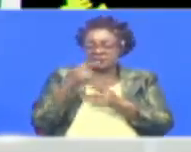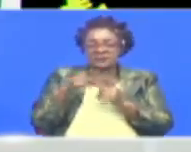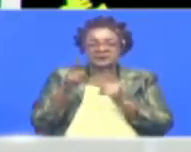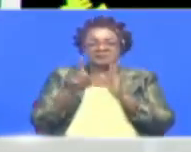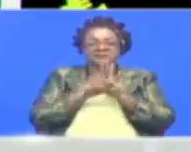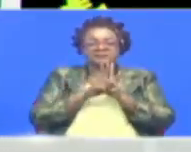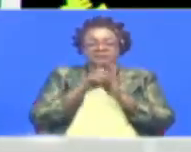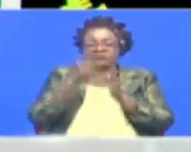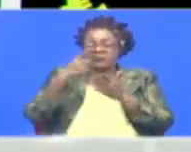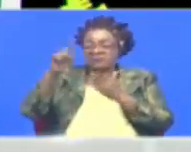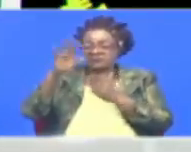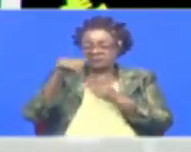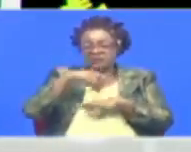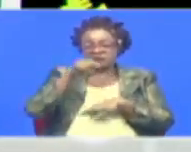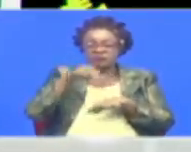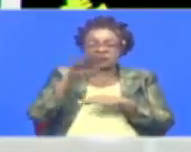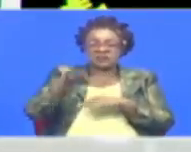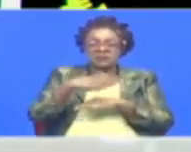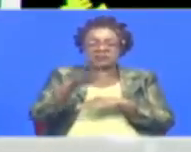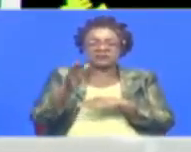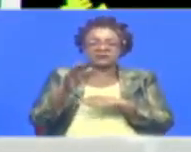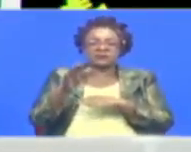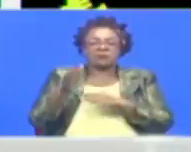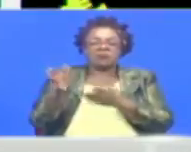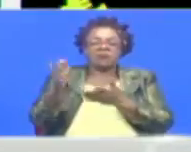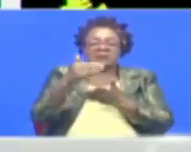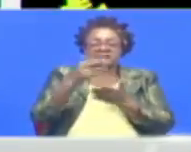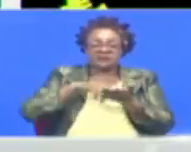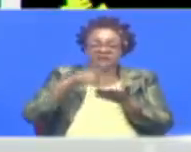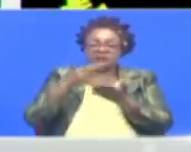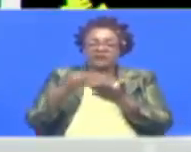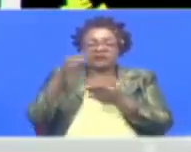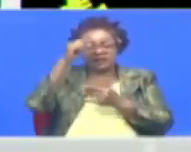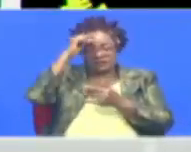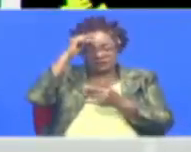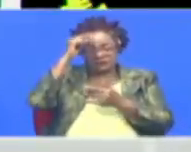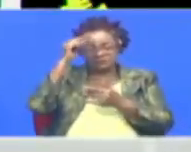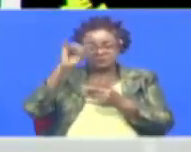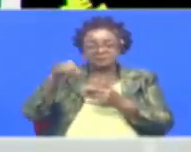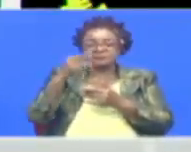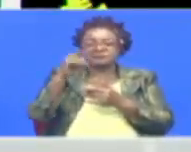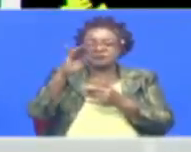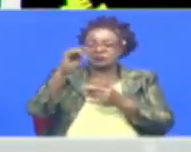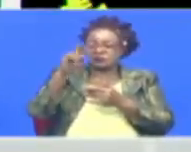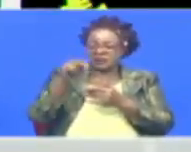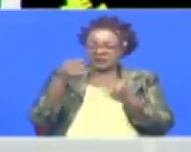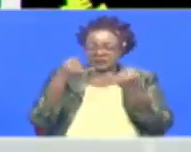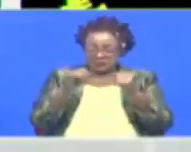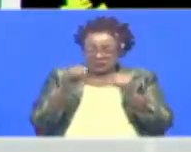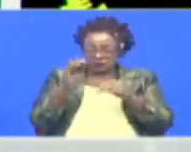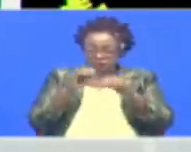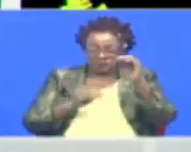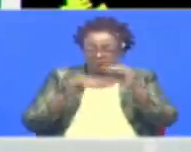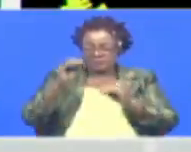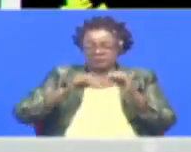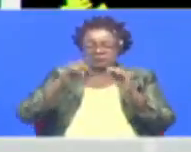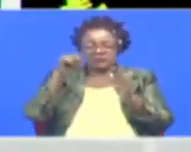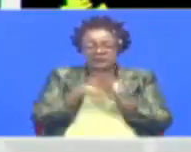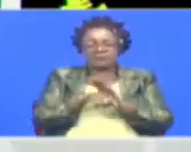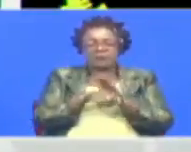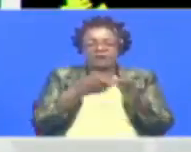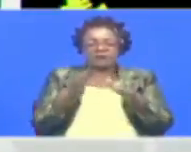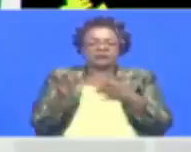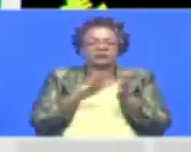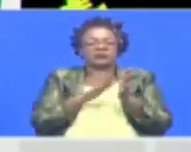passed by the National Assembly to mobilize revenue for the government. NTV's Julian Samboko delves deep into the pricing methodology of